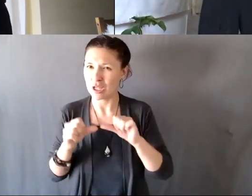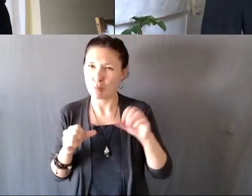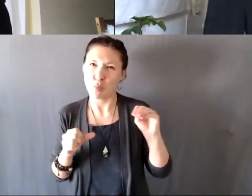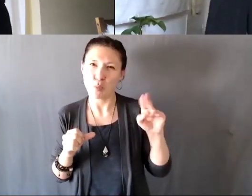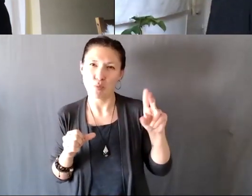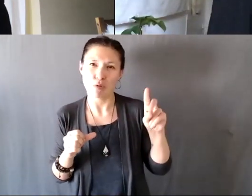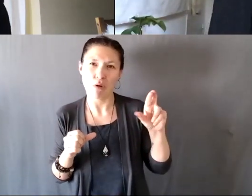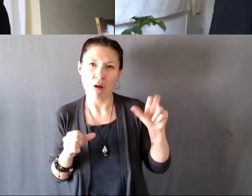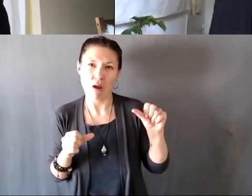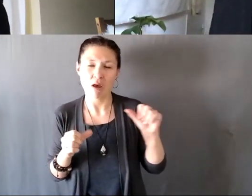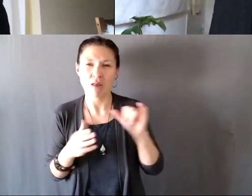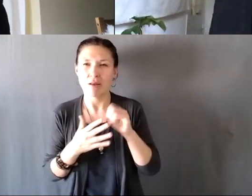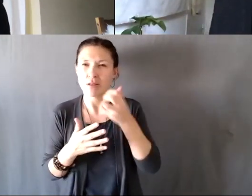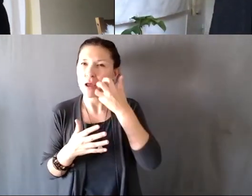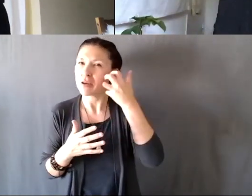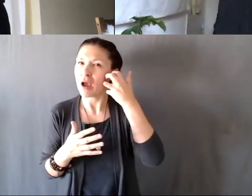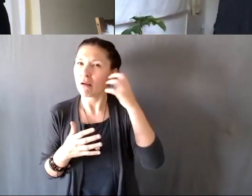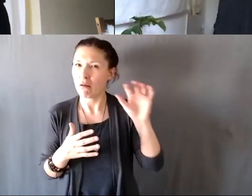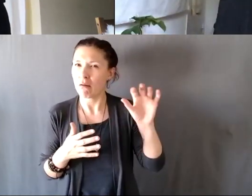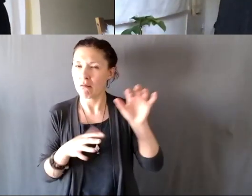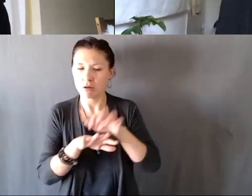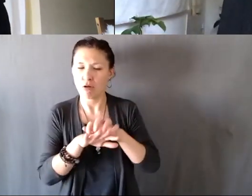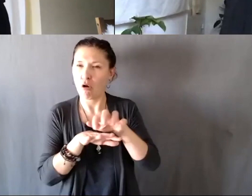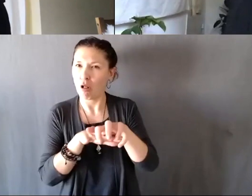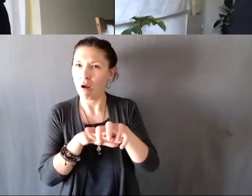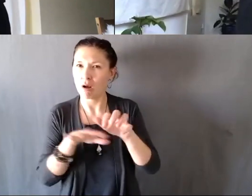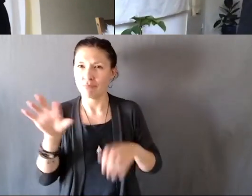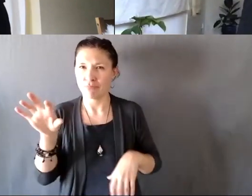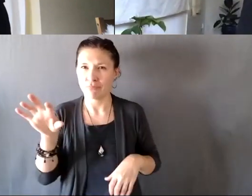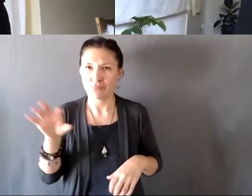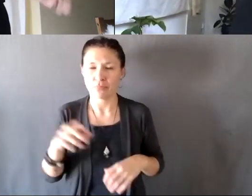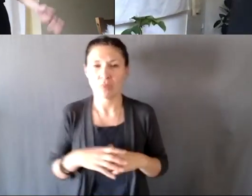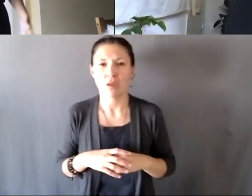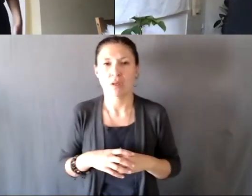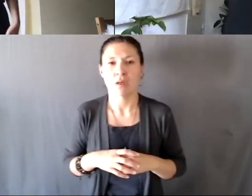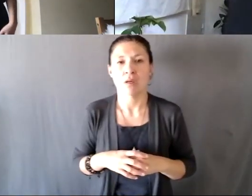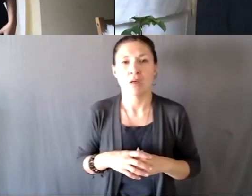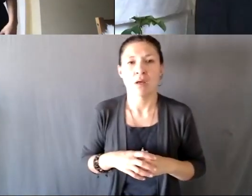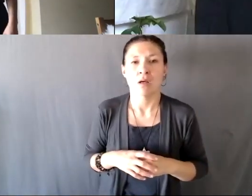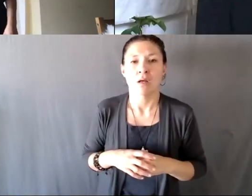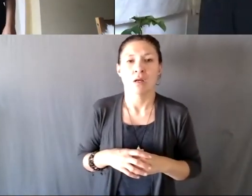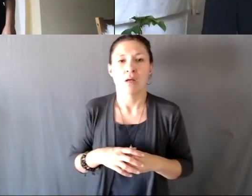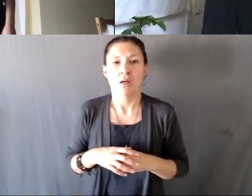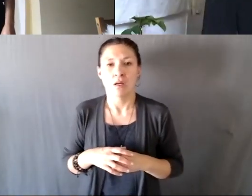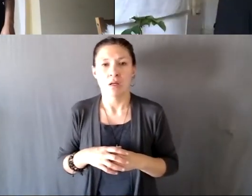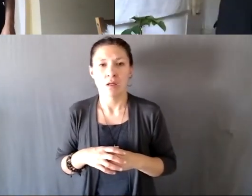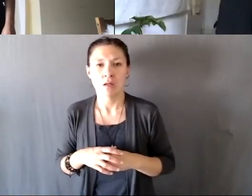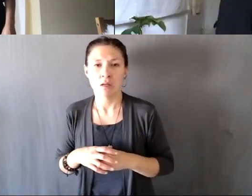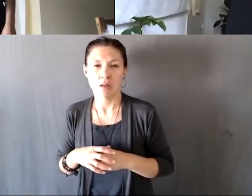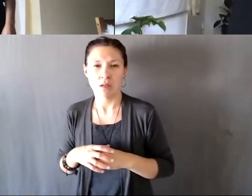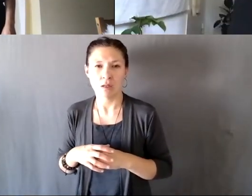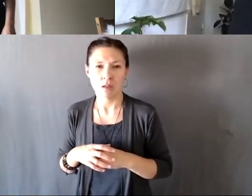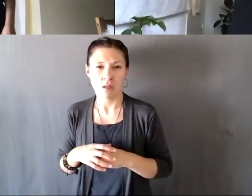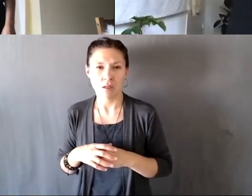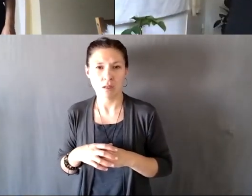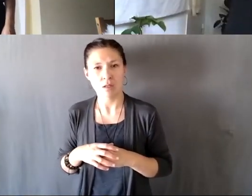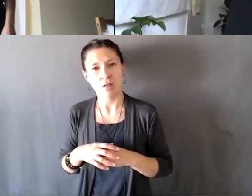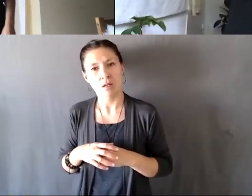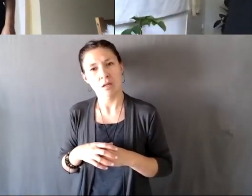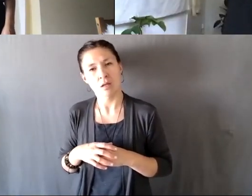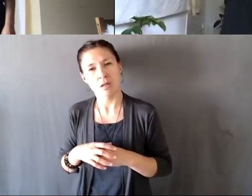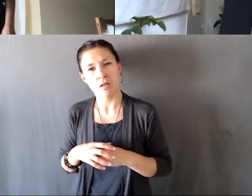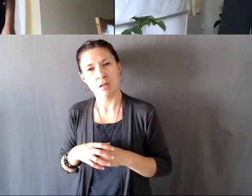So the Taoists who created Qigong, they often left society because they were bored with the